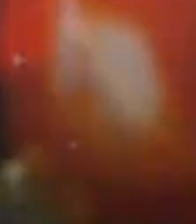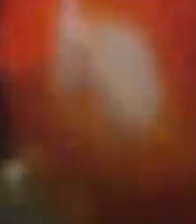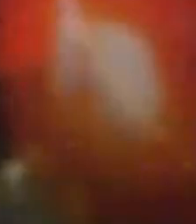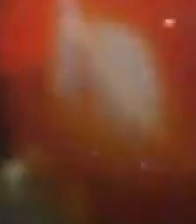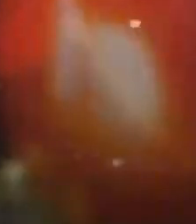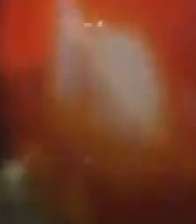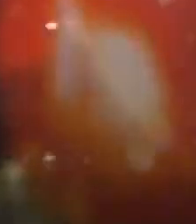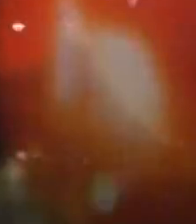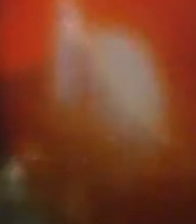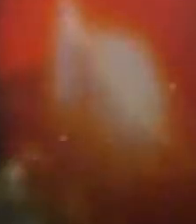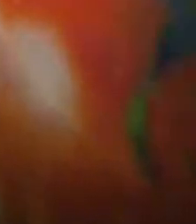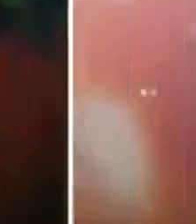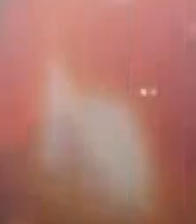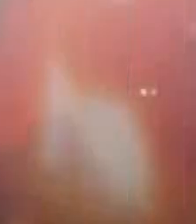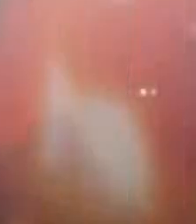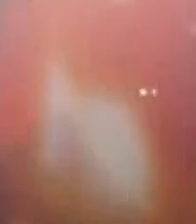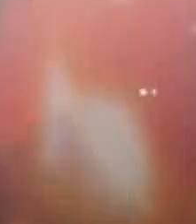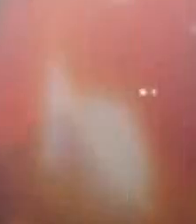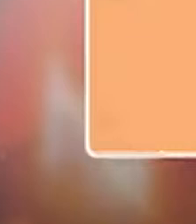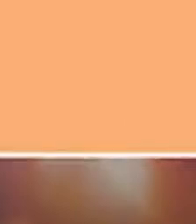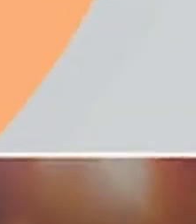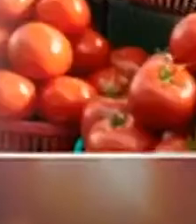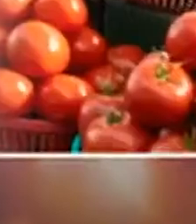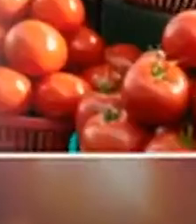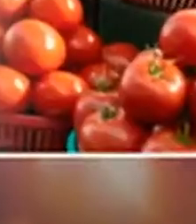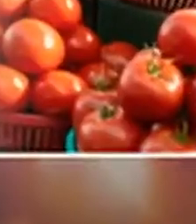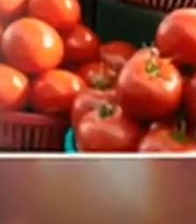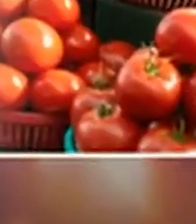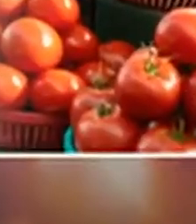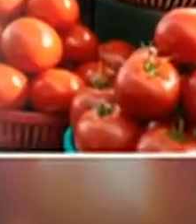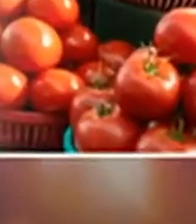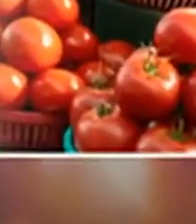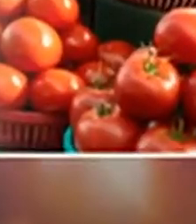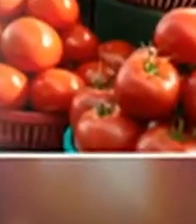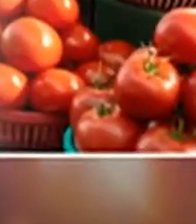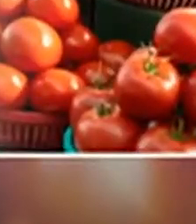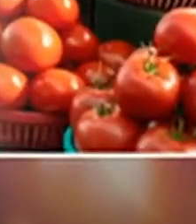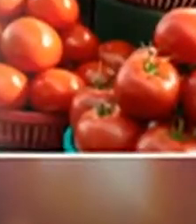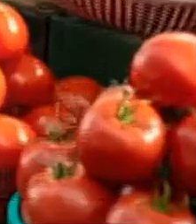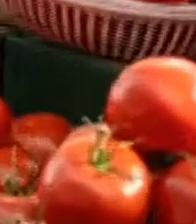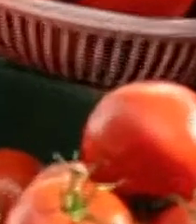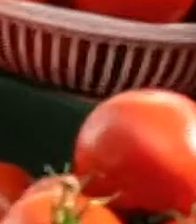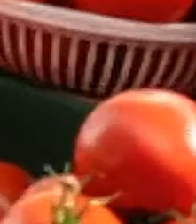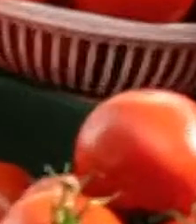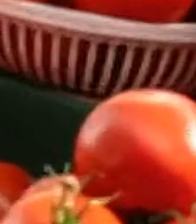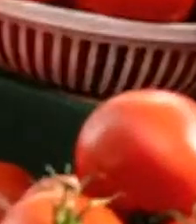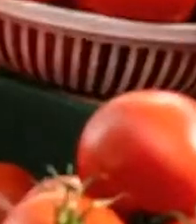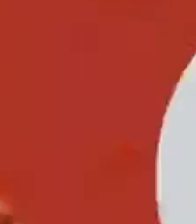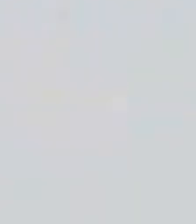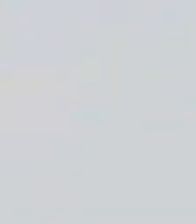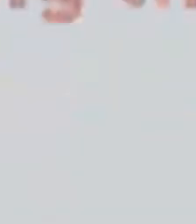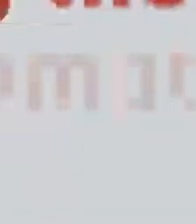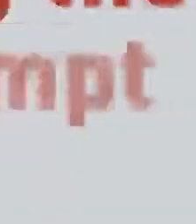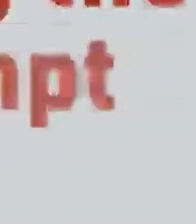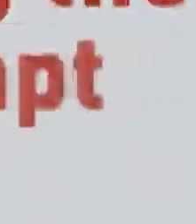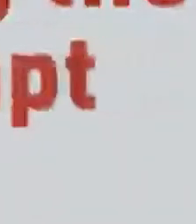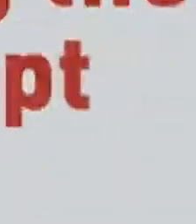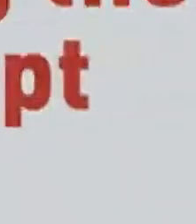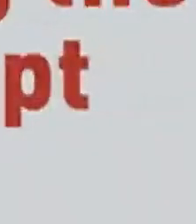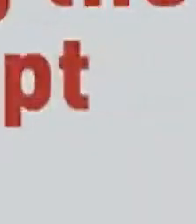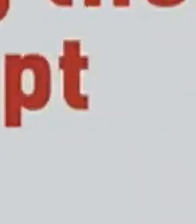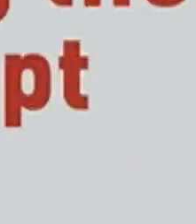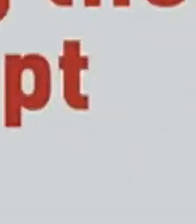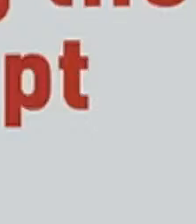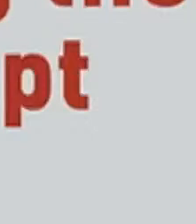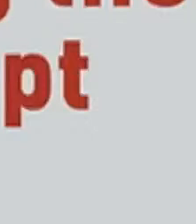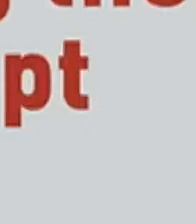Smart Farm, brought to you by Equity. Insufficient funds when buying stock for your farming business? Endeleza your